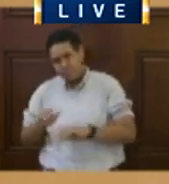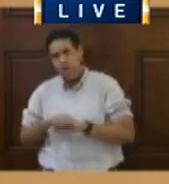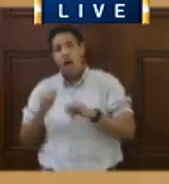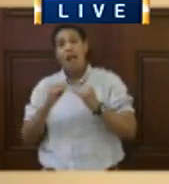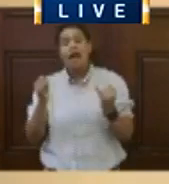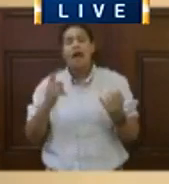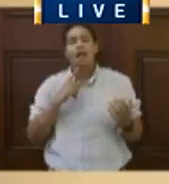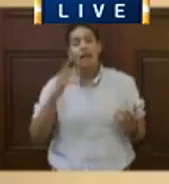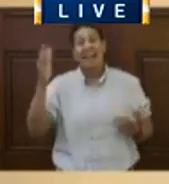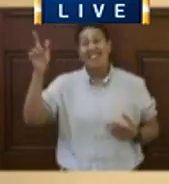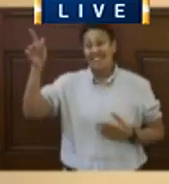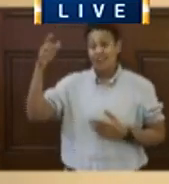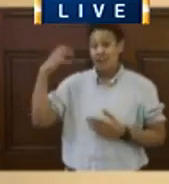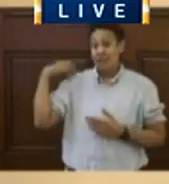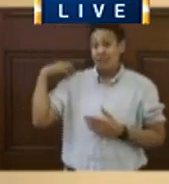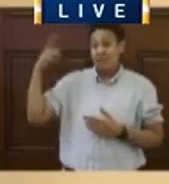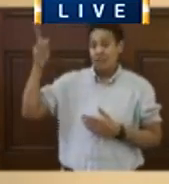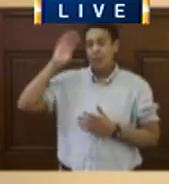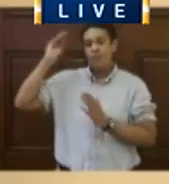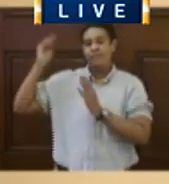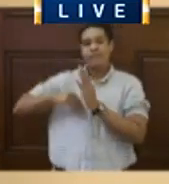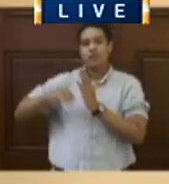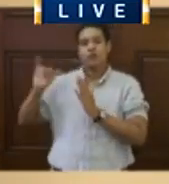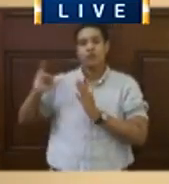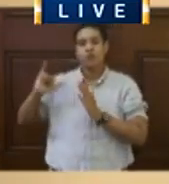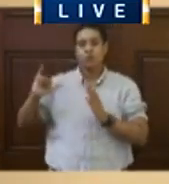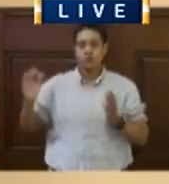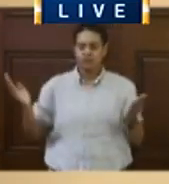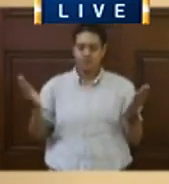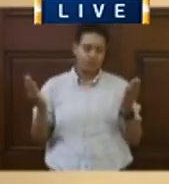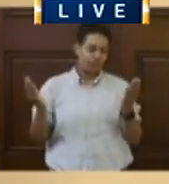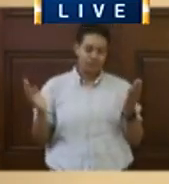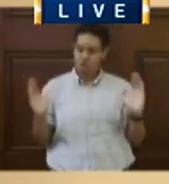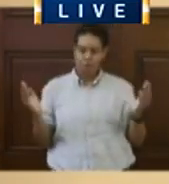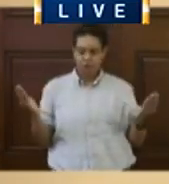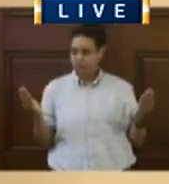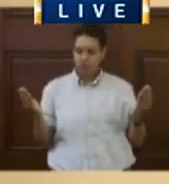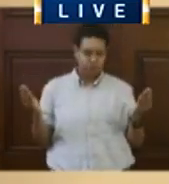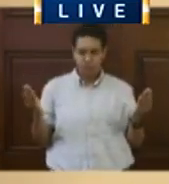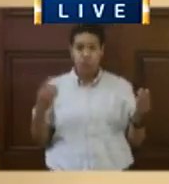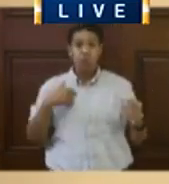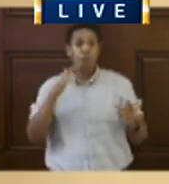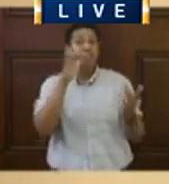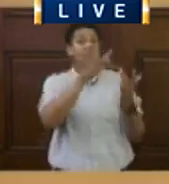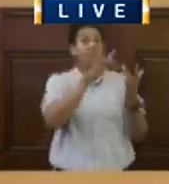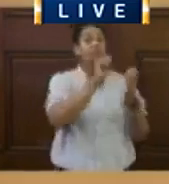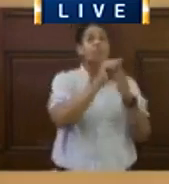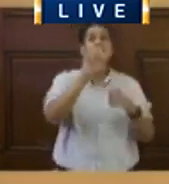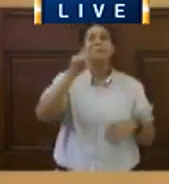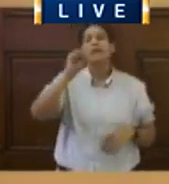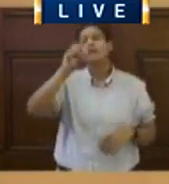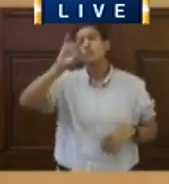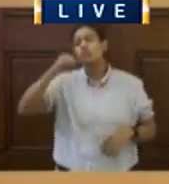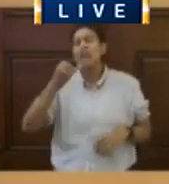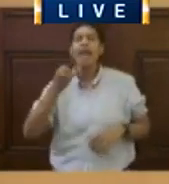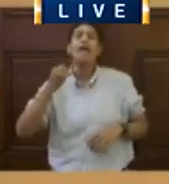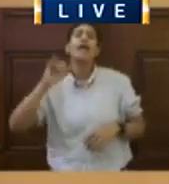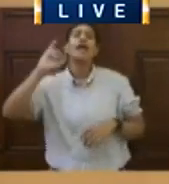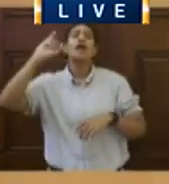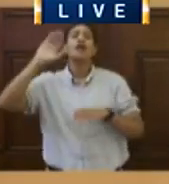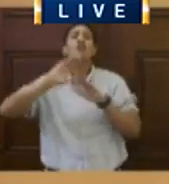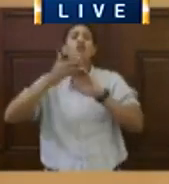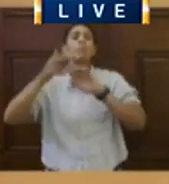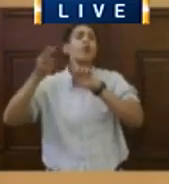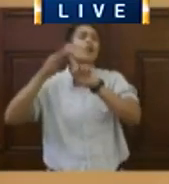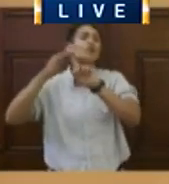employer fills in. So we are in touch with the PSOJ, with the Jamaica Hotel and Tourist Association, with all the umbrella business groups, and